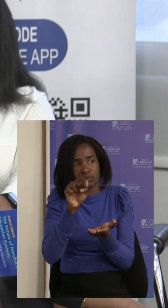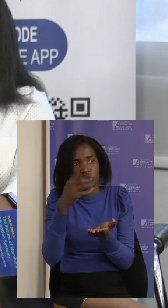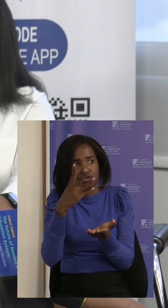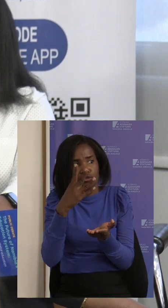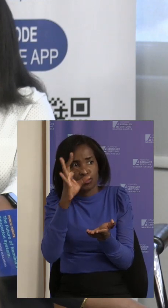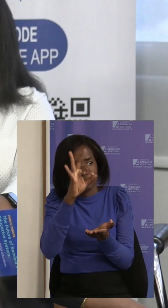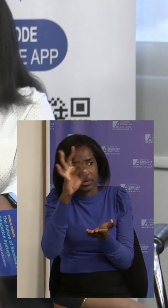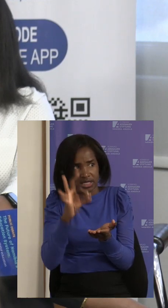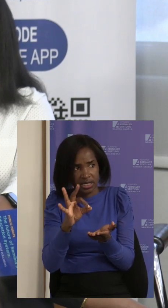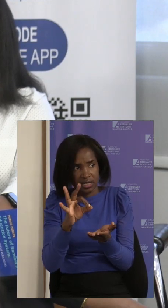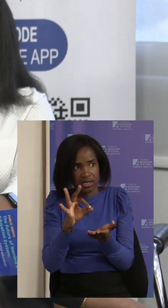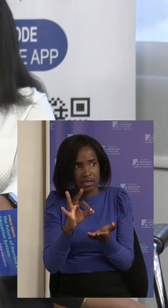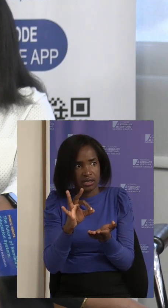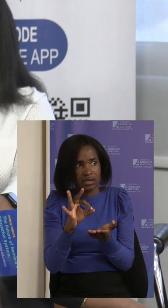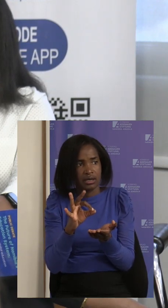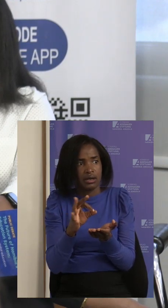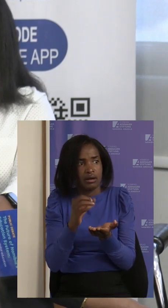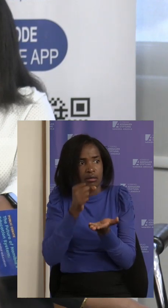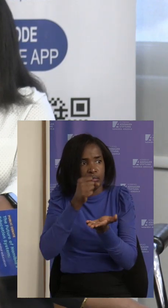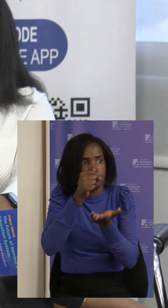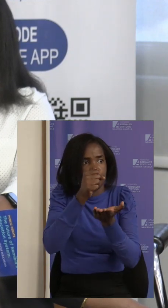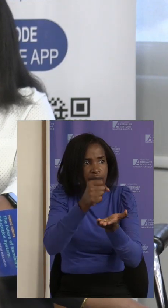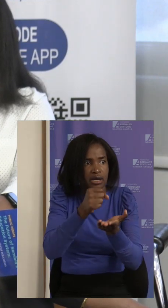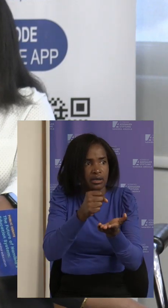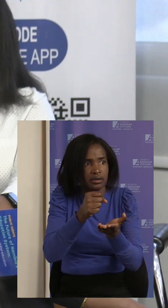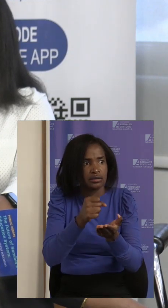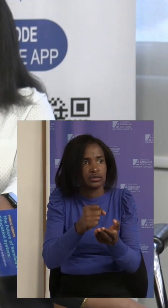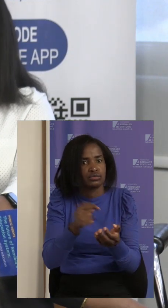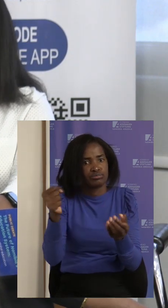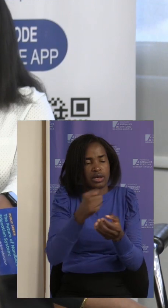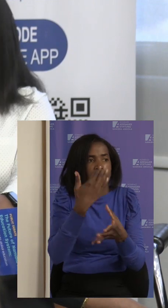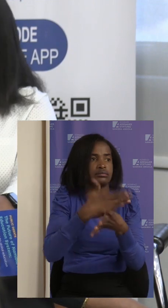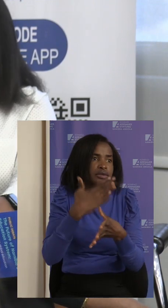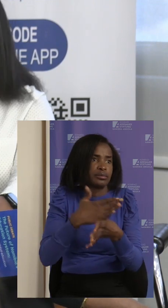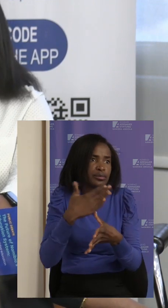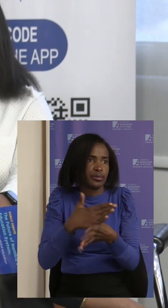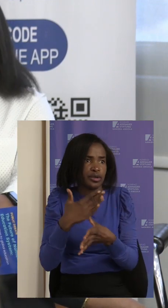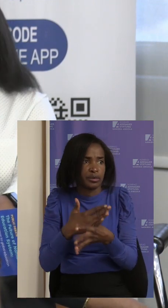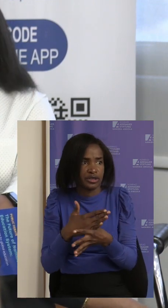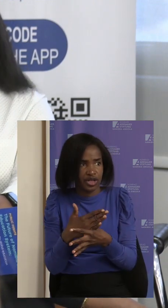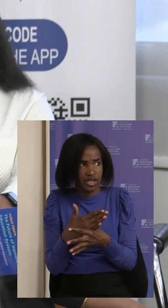28.4% is allocated for actually employment creation,